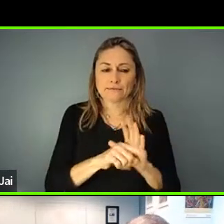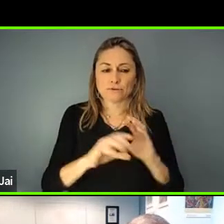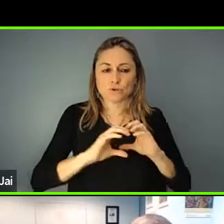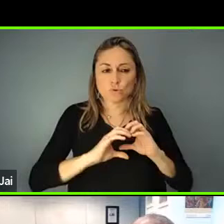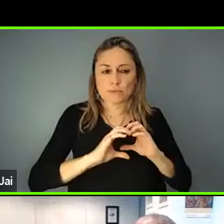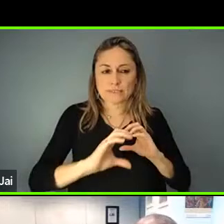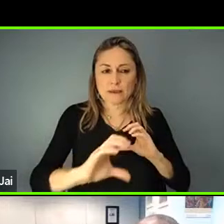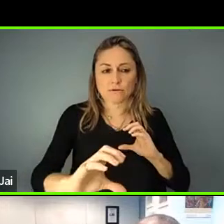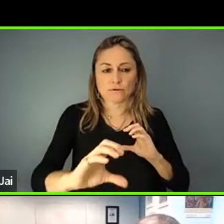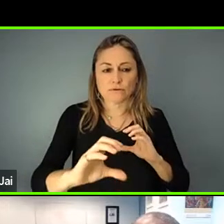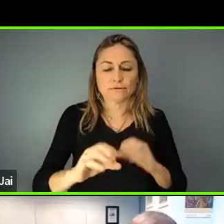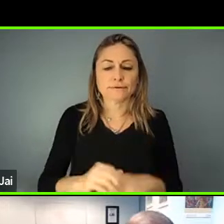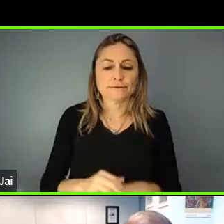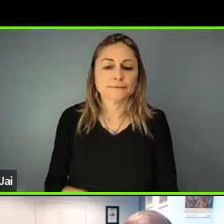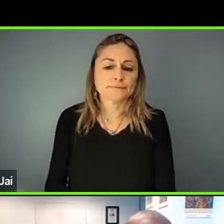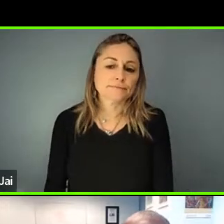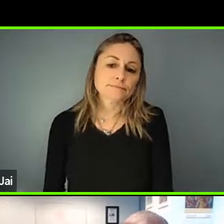tunnel.